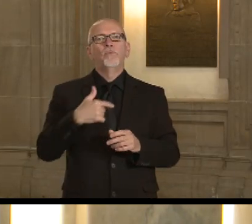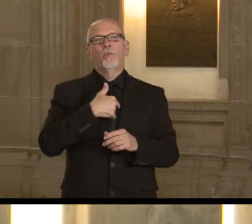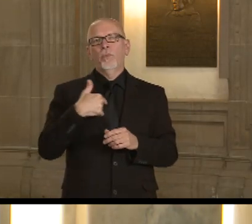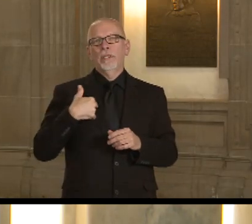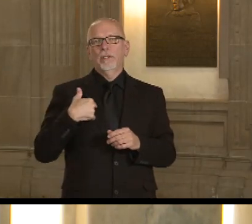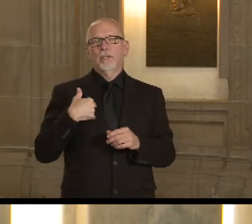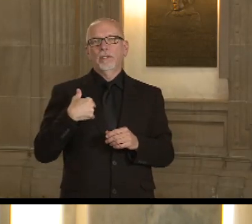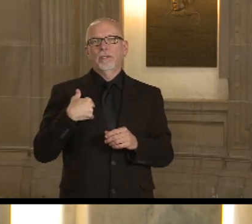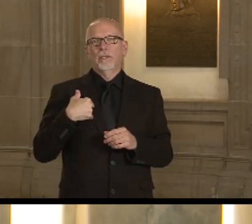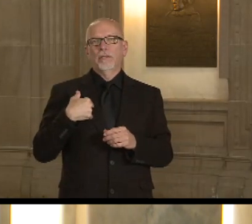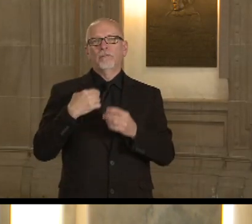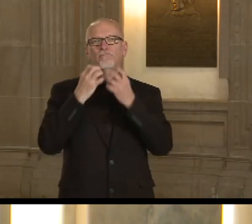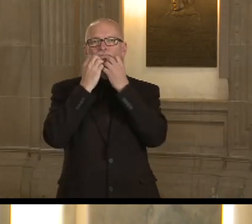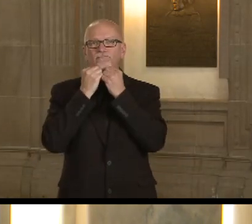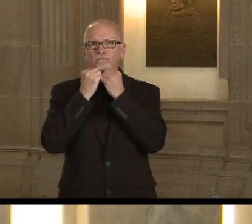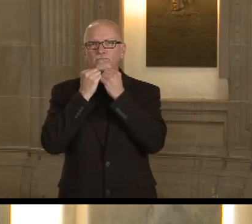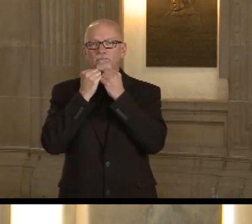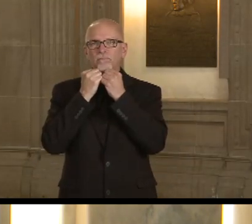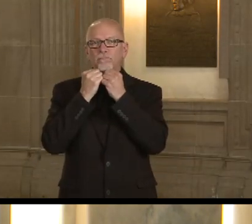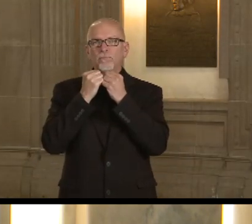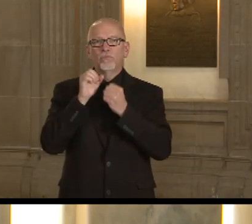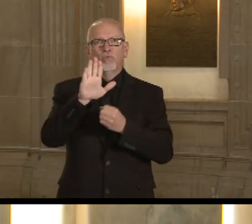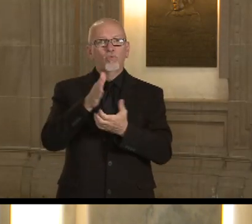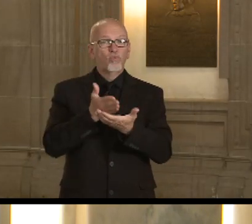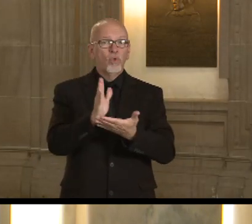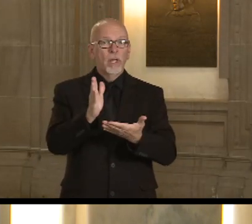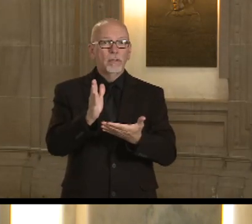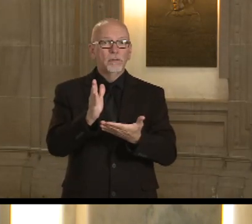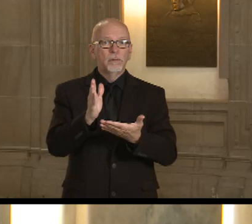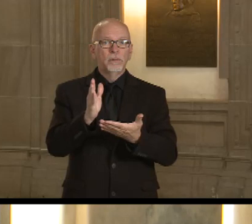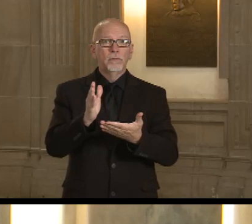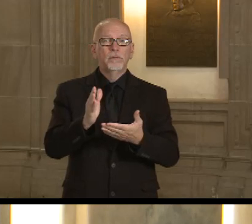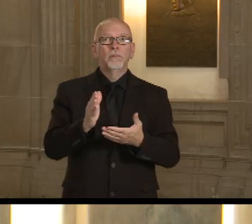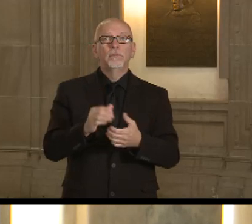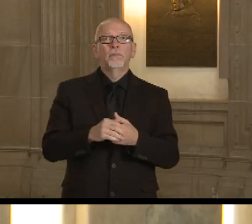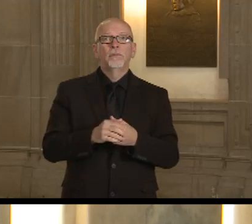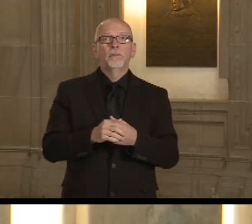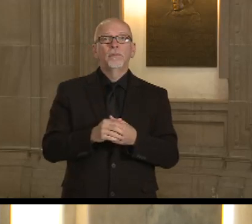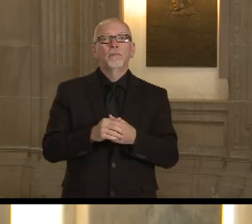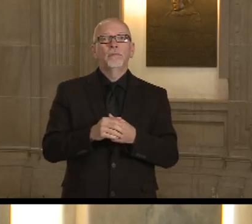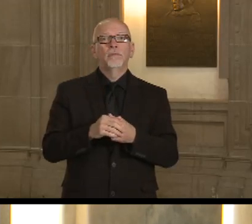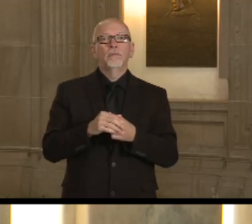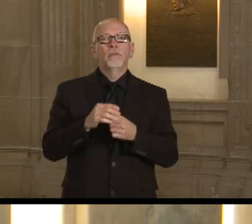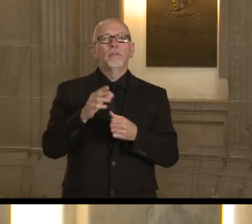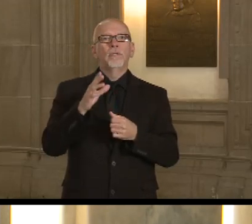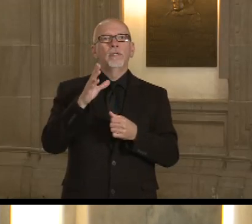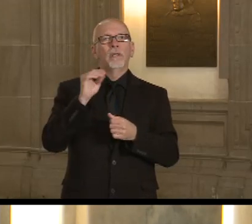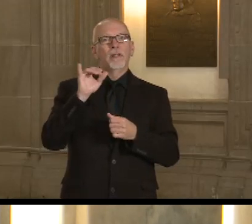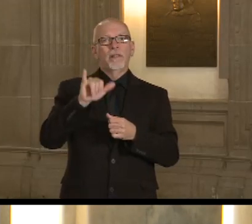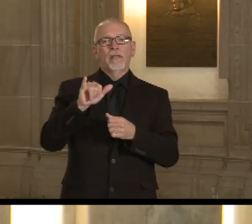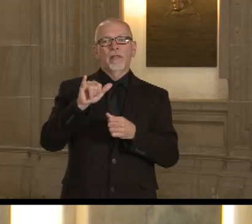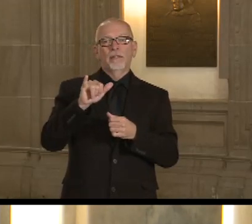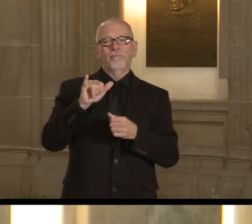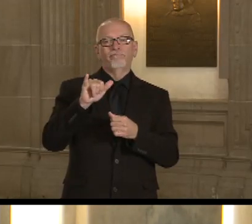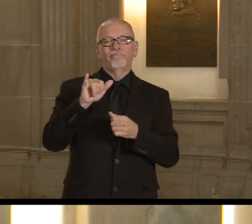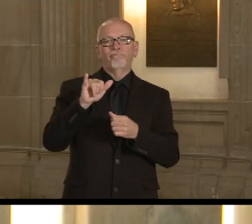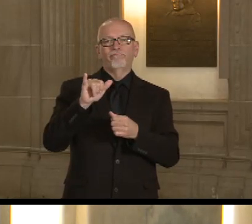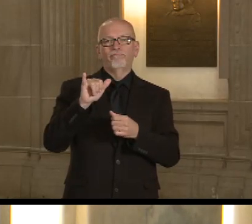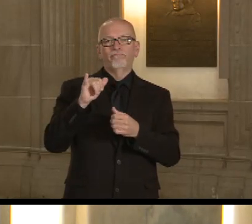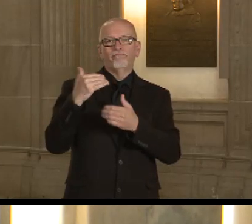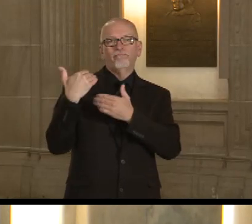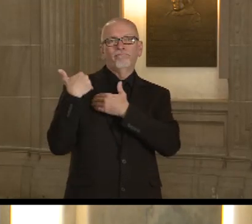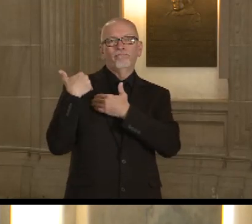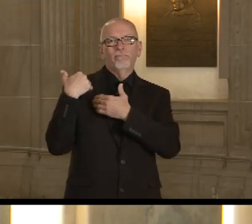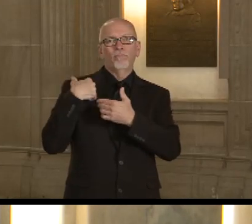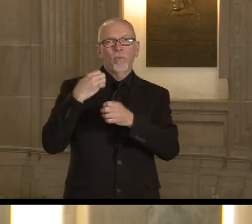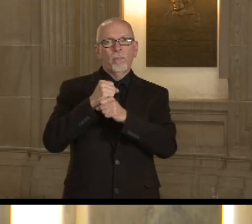we cherish not just this right, but this assignment to get this